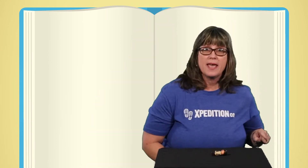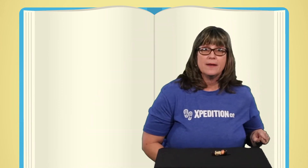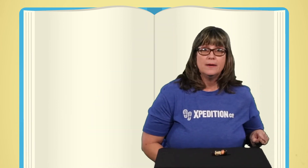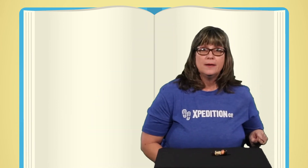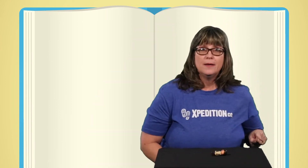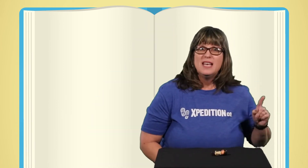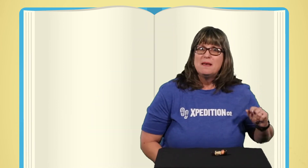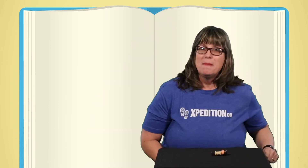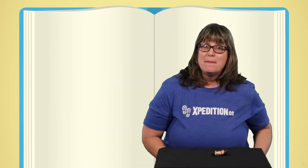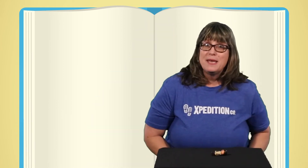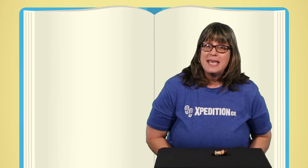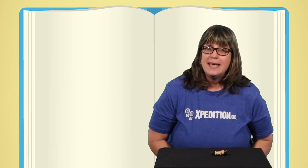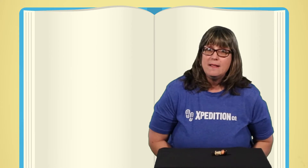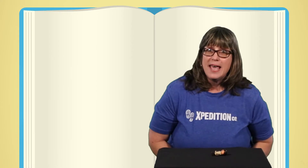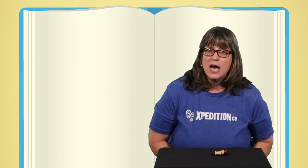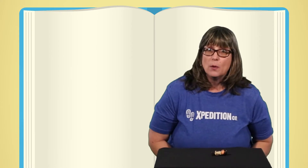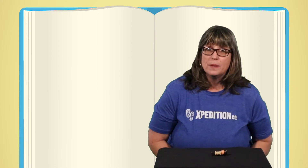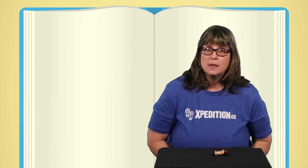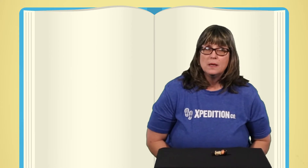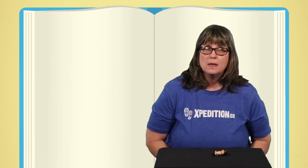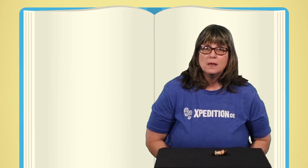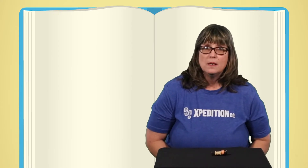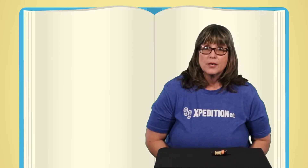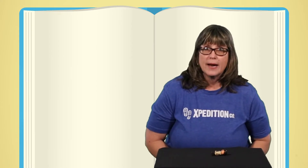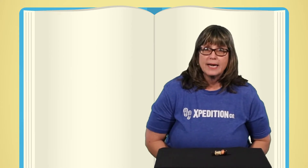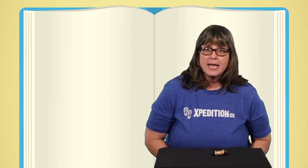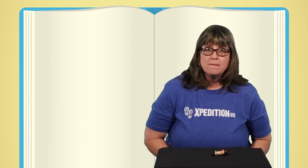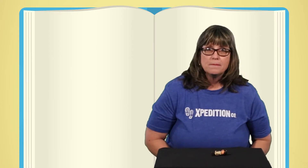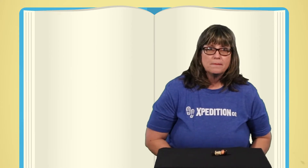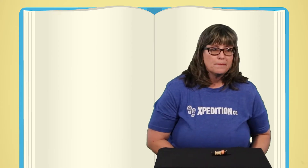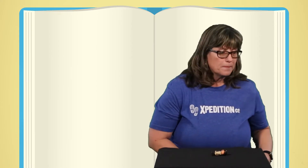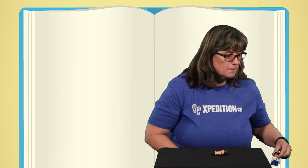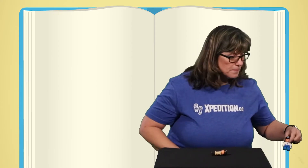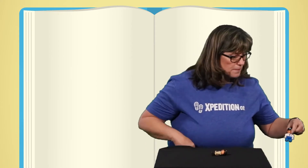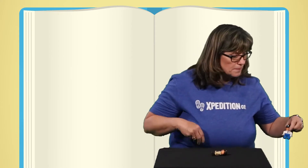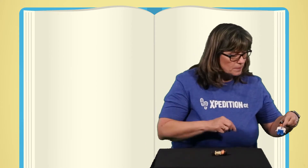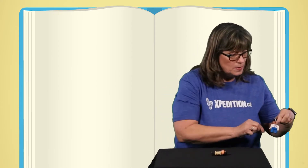another man. Maybe he'll help. You ready?